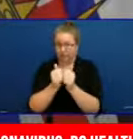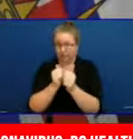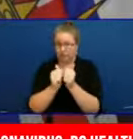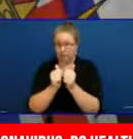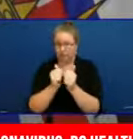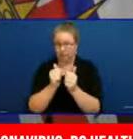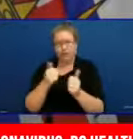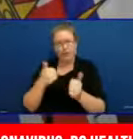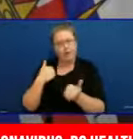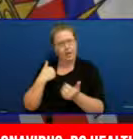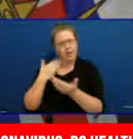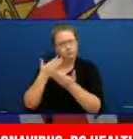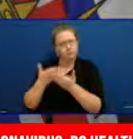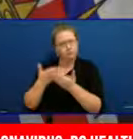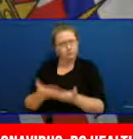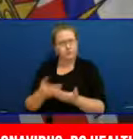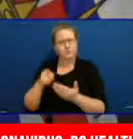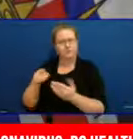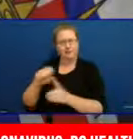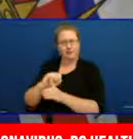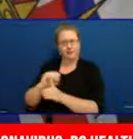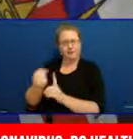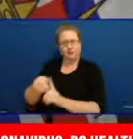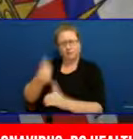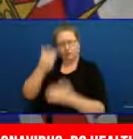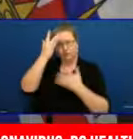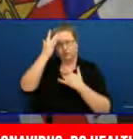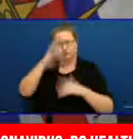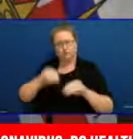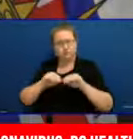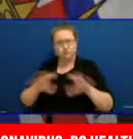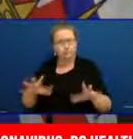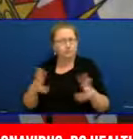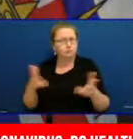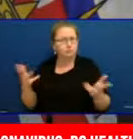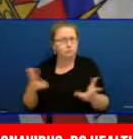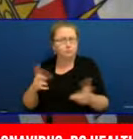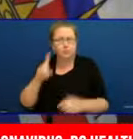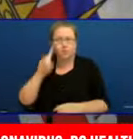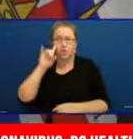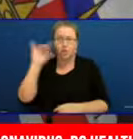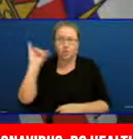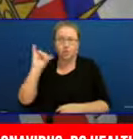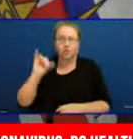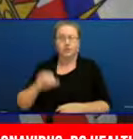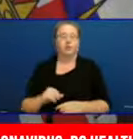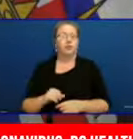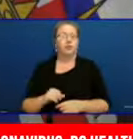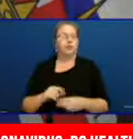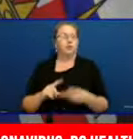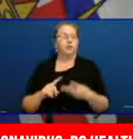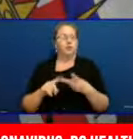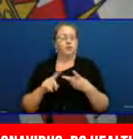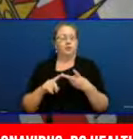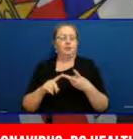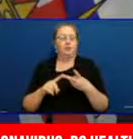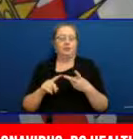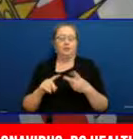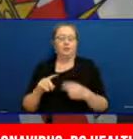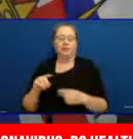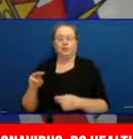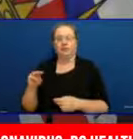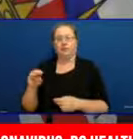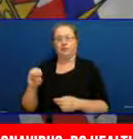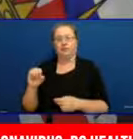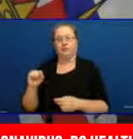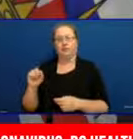sense of how much transmission of the virus have happened in that situation? And what are you saying to people who are struggling, in